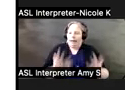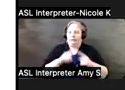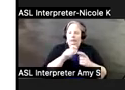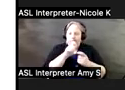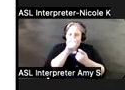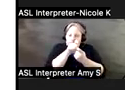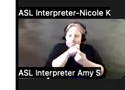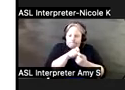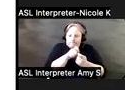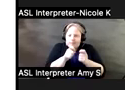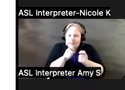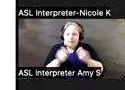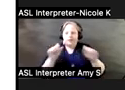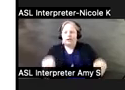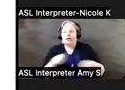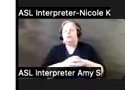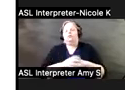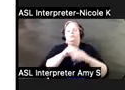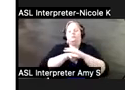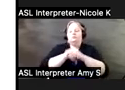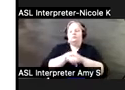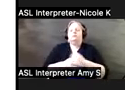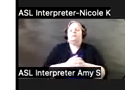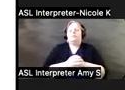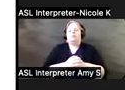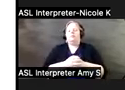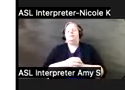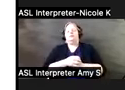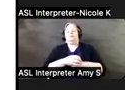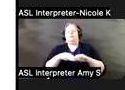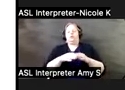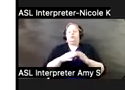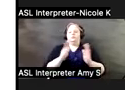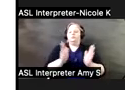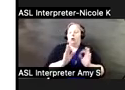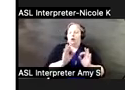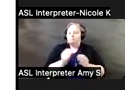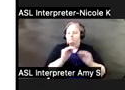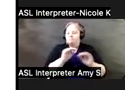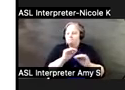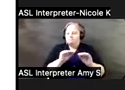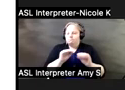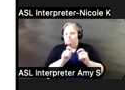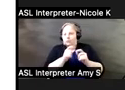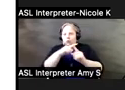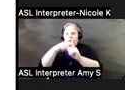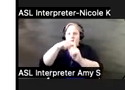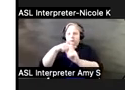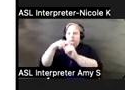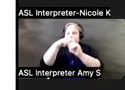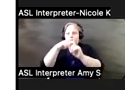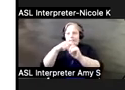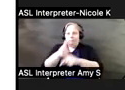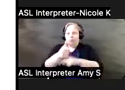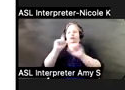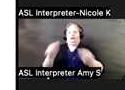control and be able to access, do those little small movements they need and adjustments to aim and do those fine motor